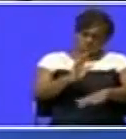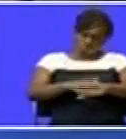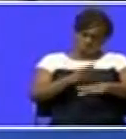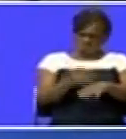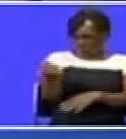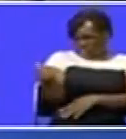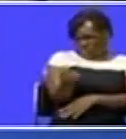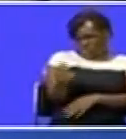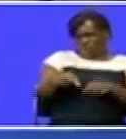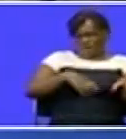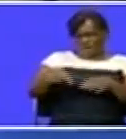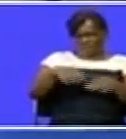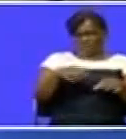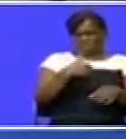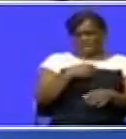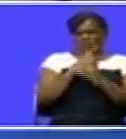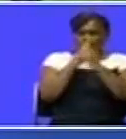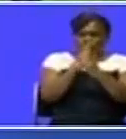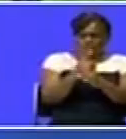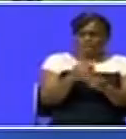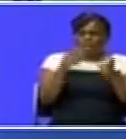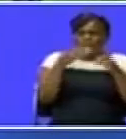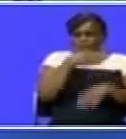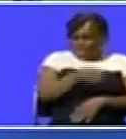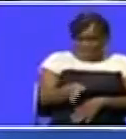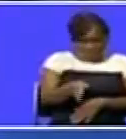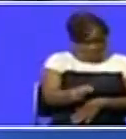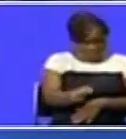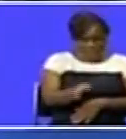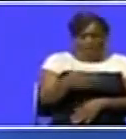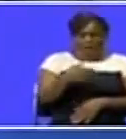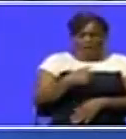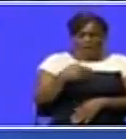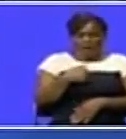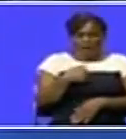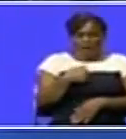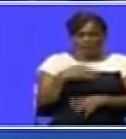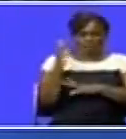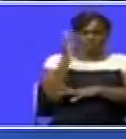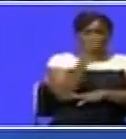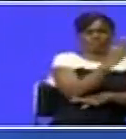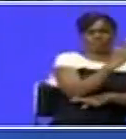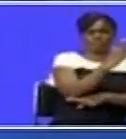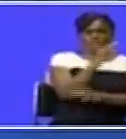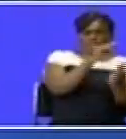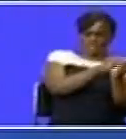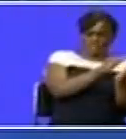the few animals with parallel horns, while elephants are renowned for opening up the thick bush to other herbivores. Latest poaching